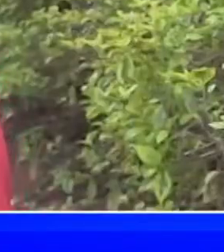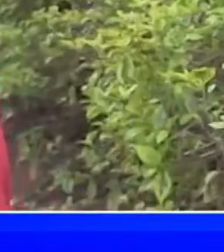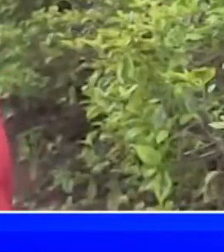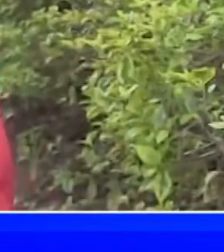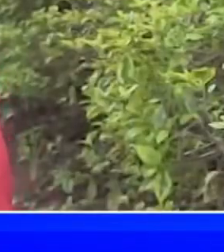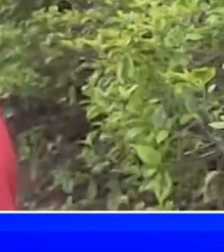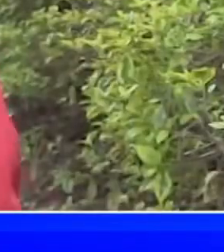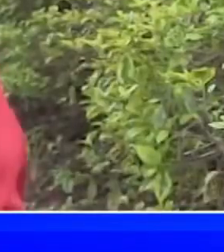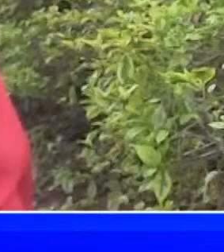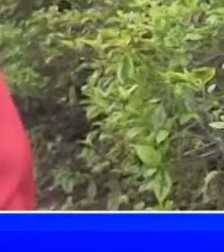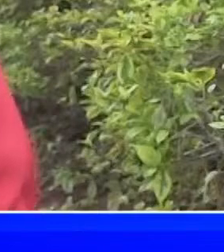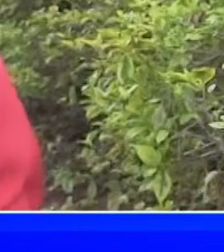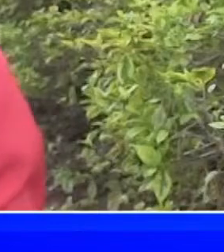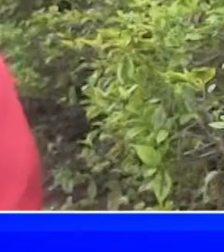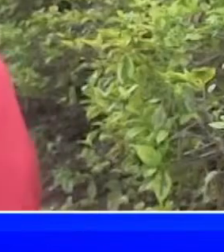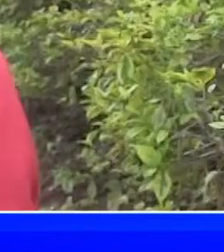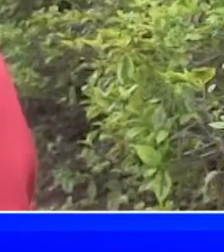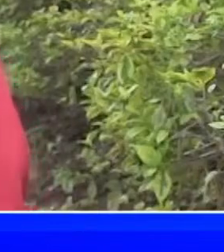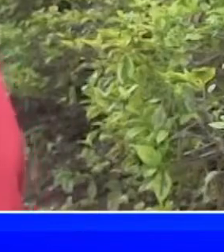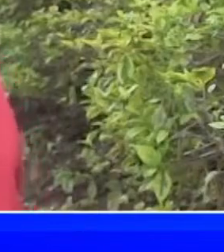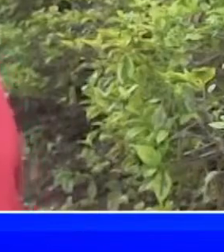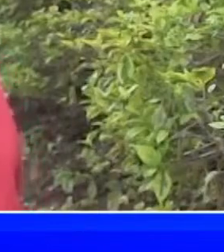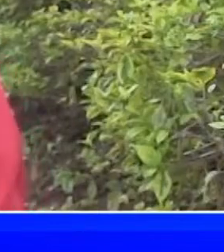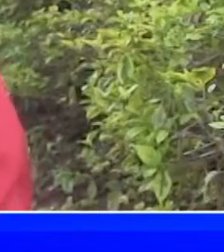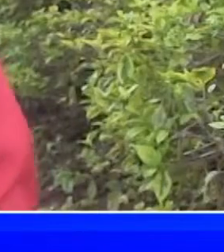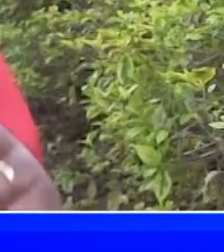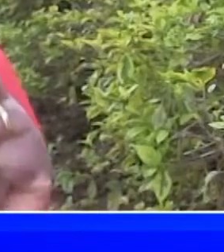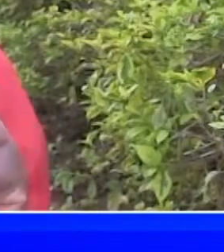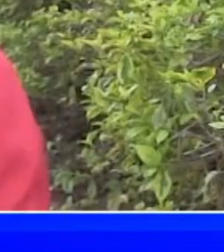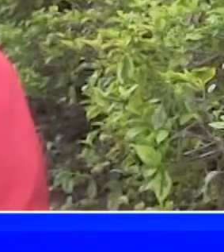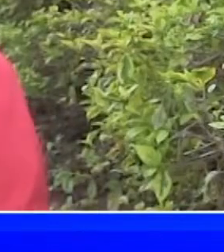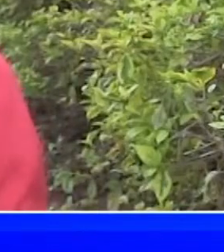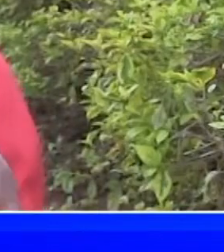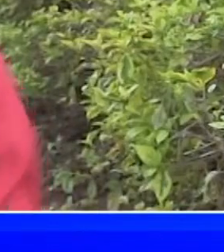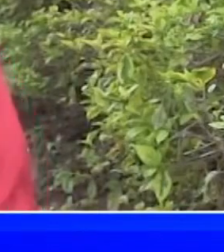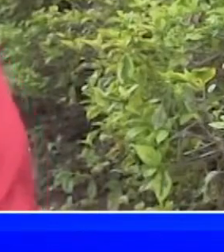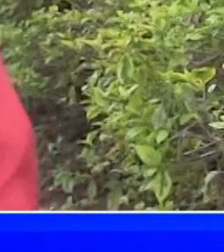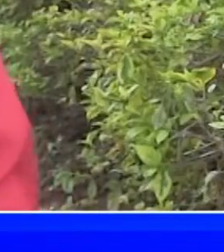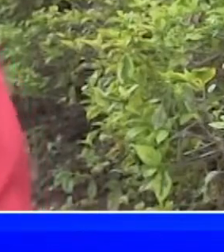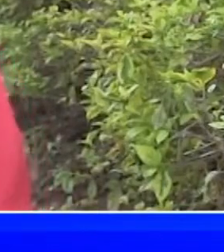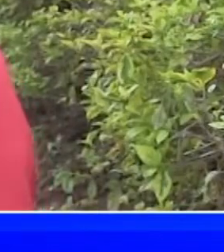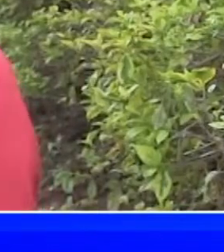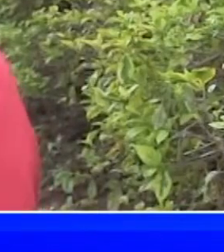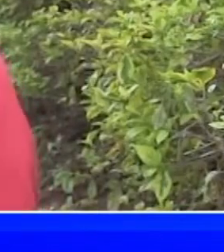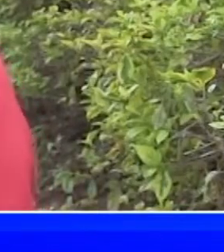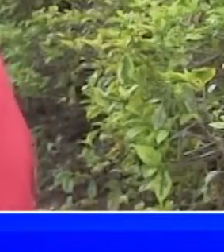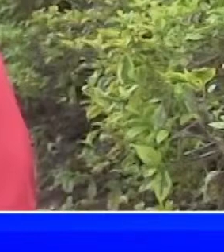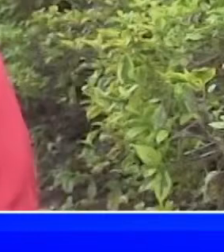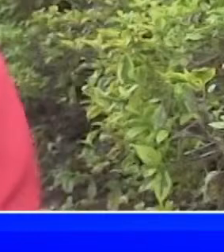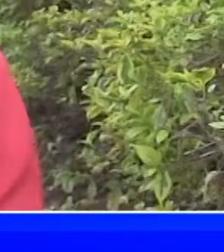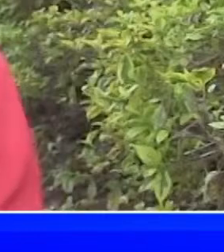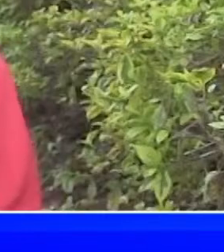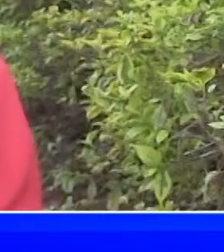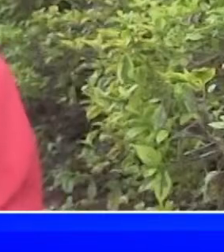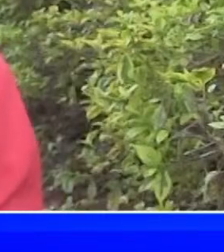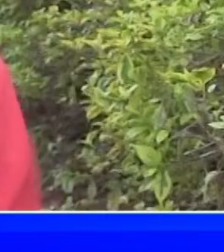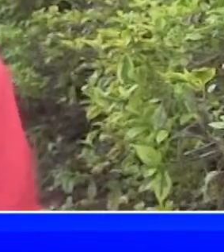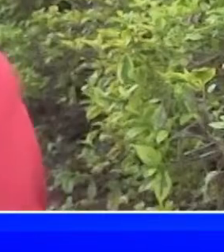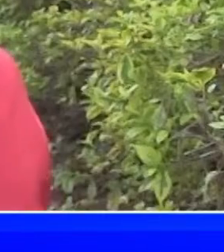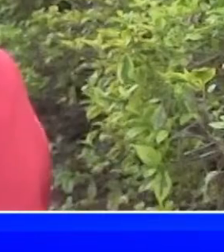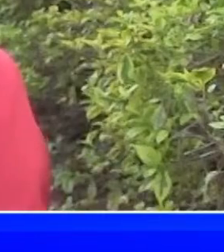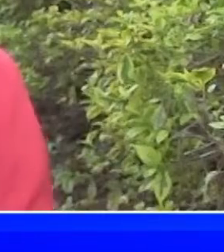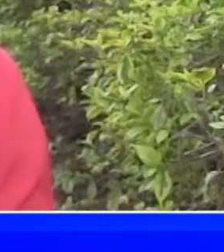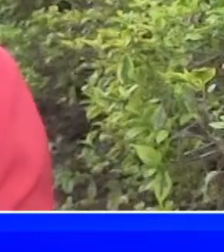niseme nitachukua jukumu, nitakuwa mmoja wa wale watachunga na walide katiba. Kwa hivyo nitaingia